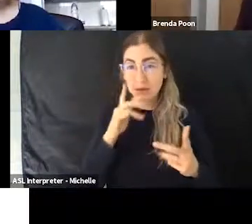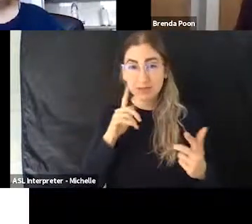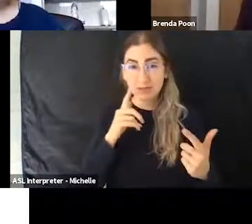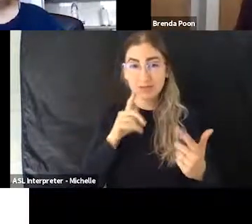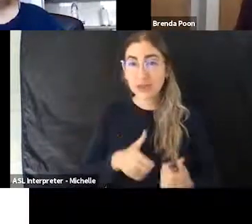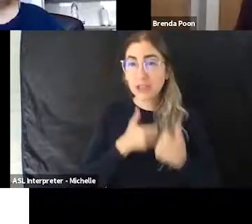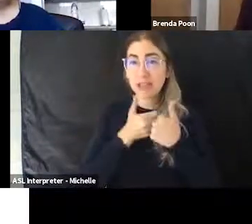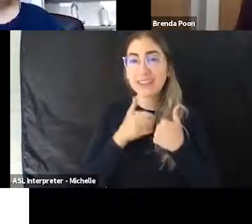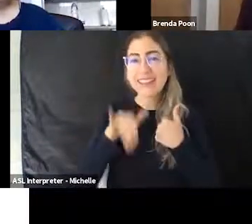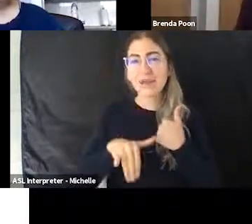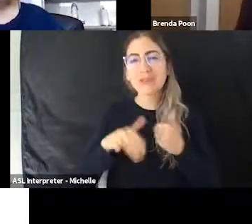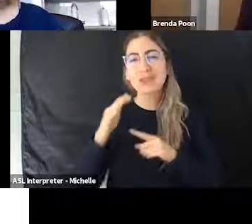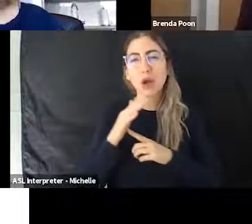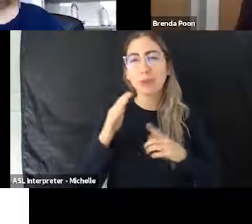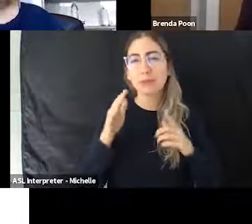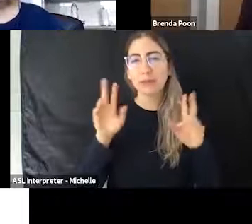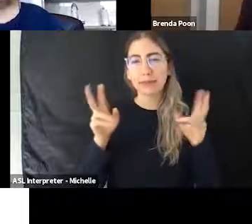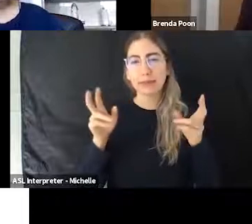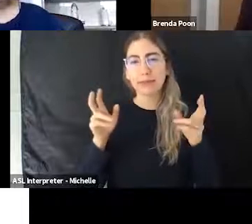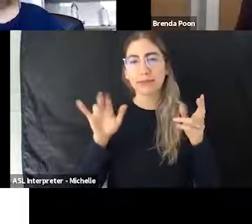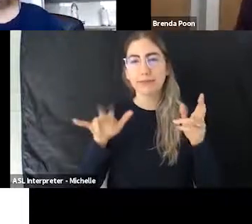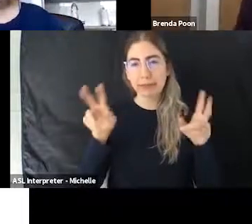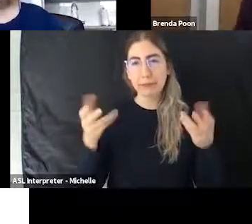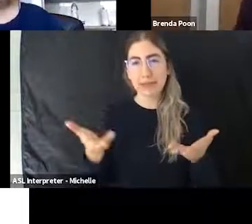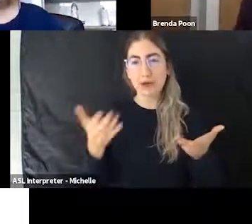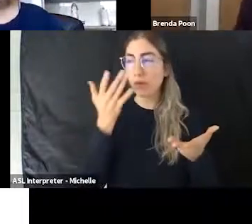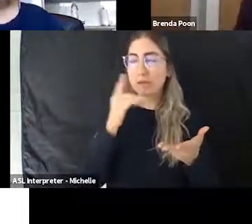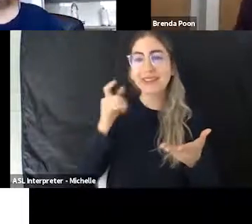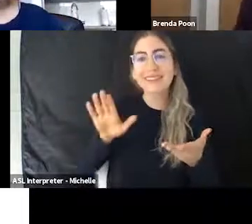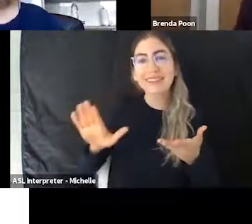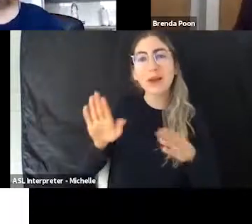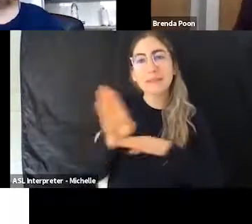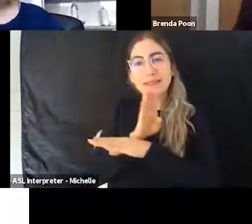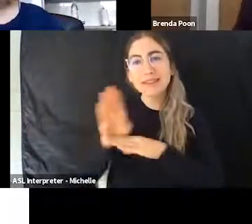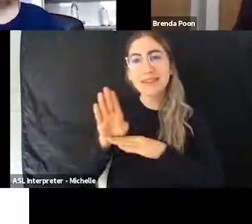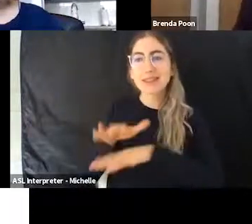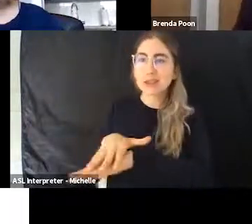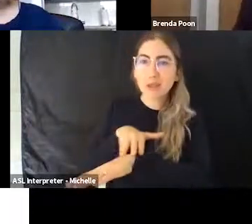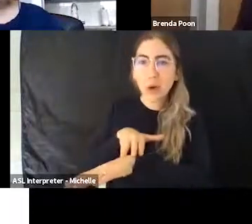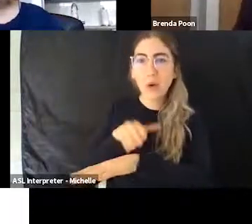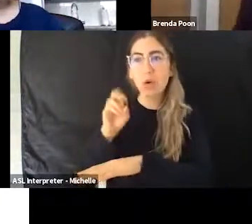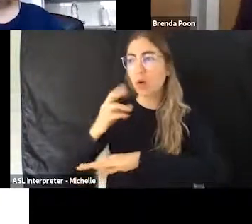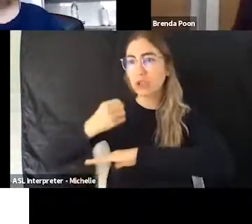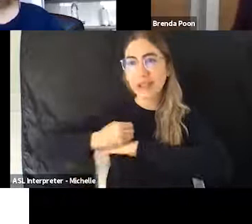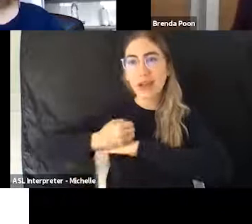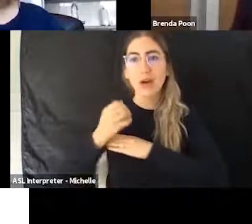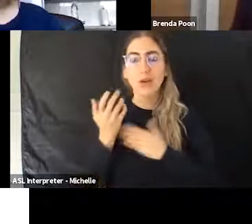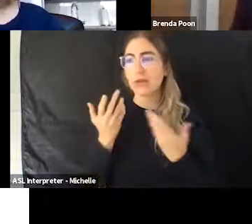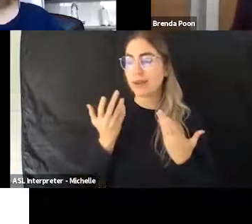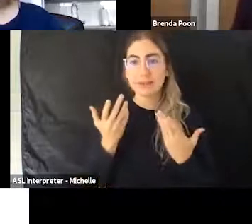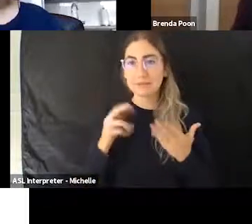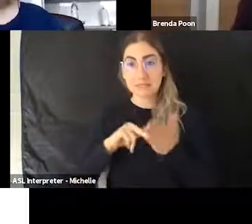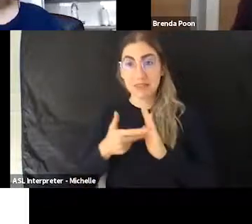here, around business slowdown or shutdown, and employers having really reduced employment